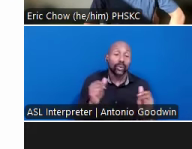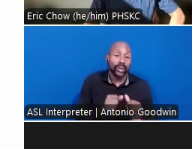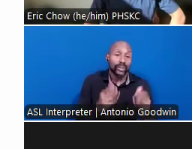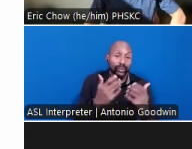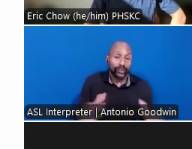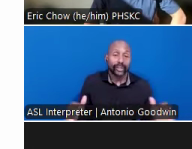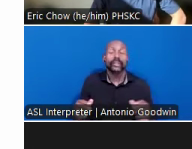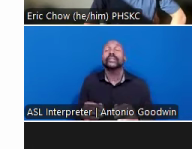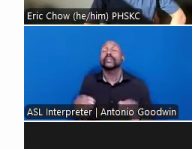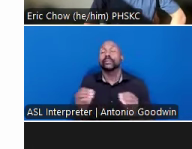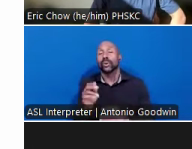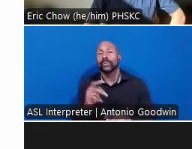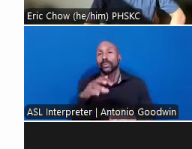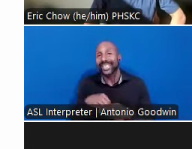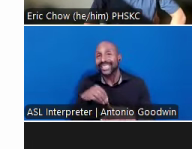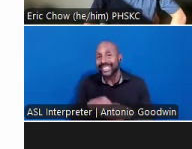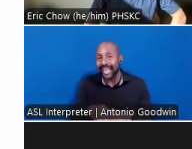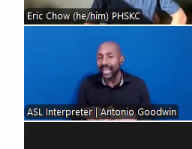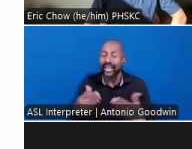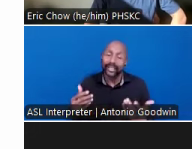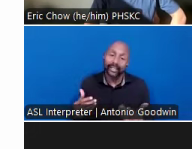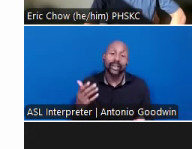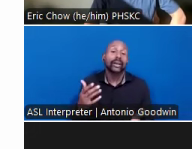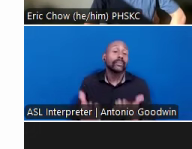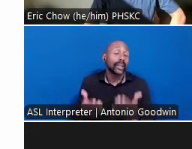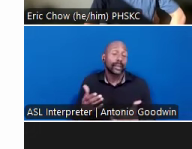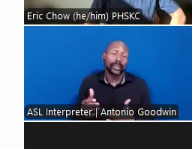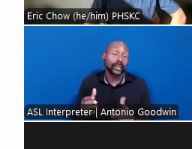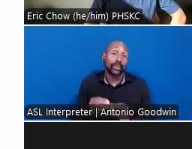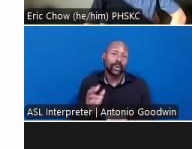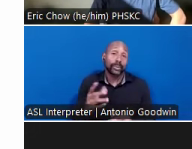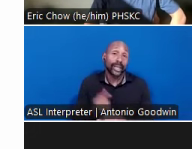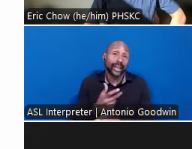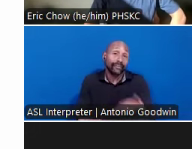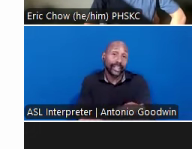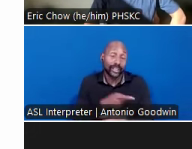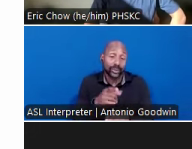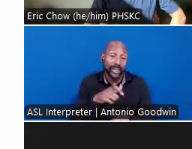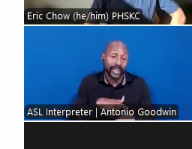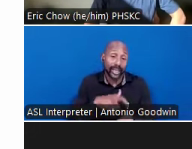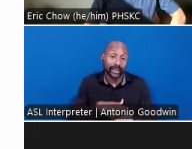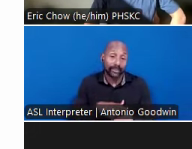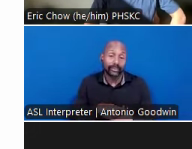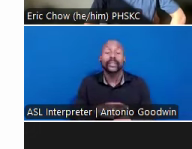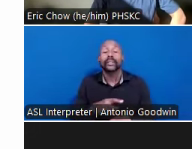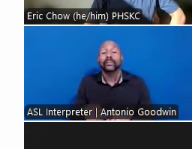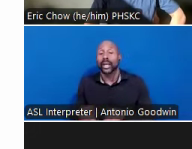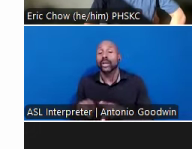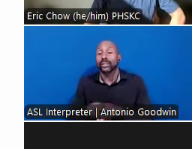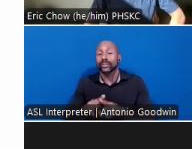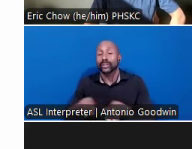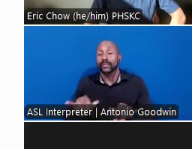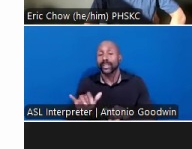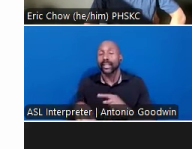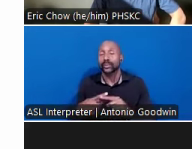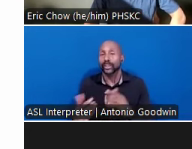got vaccinated at the time, any number of reasons. But this is also around the time when new variants were starting to